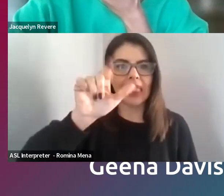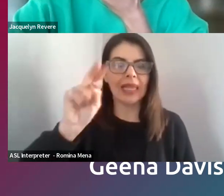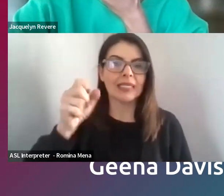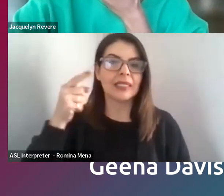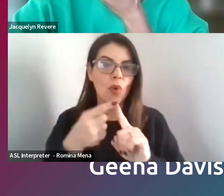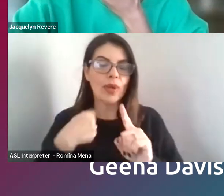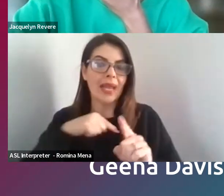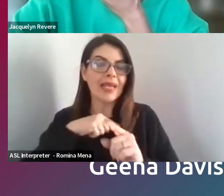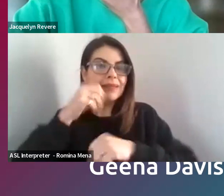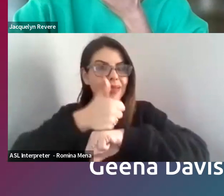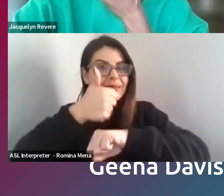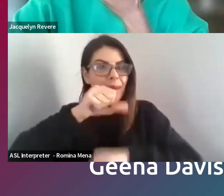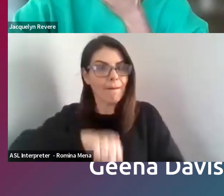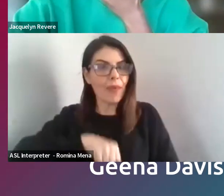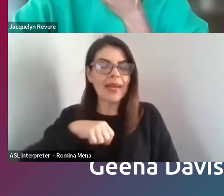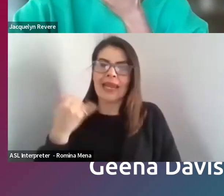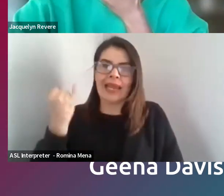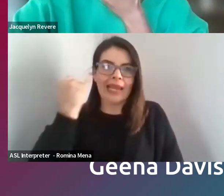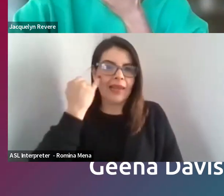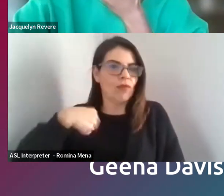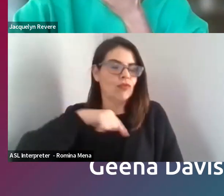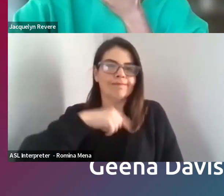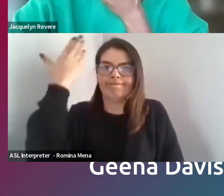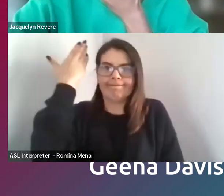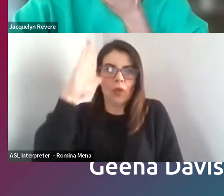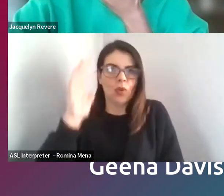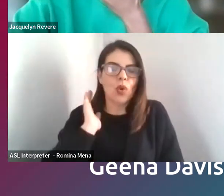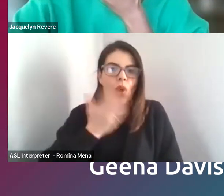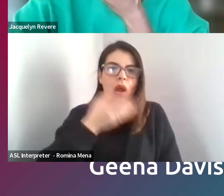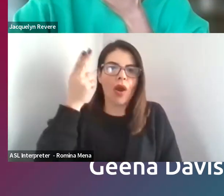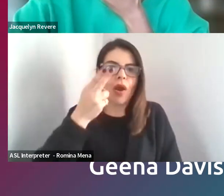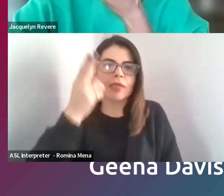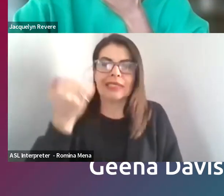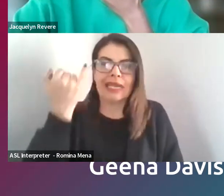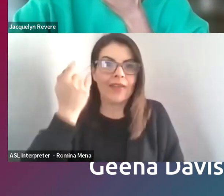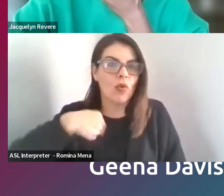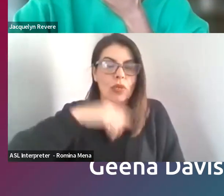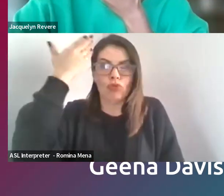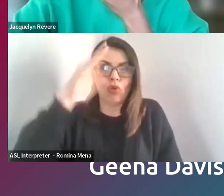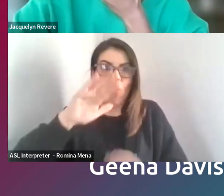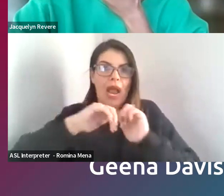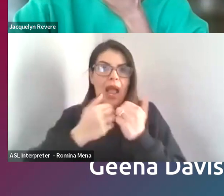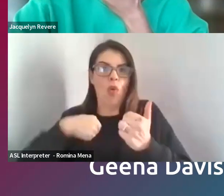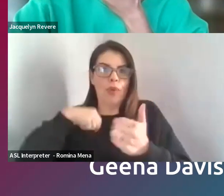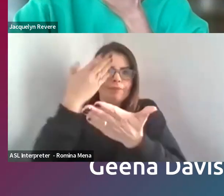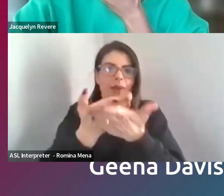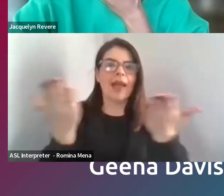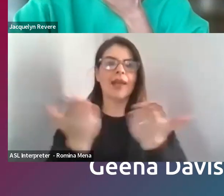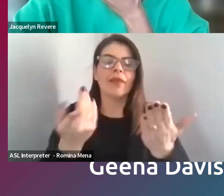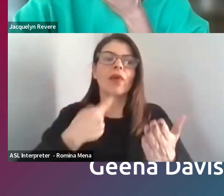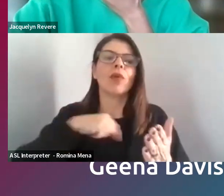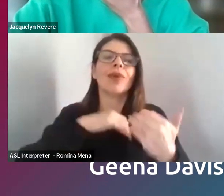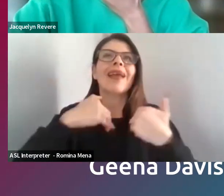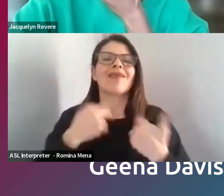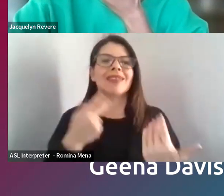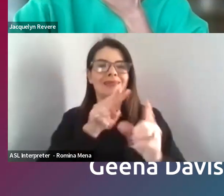don't know our history, when we don't know what has gone into bringing us to a certain place, we again have this